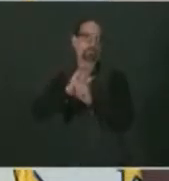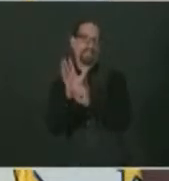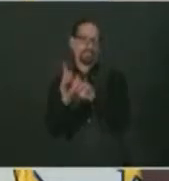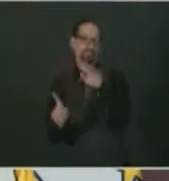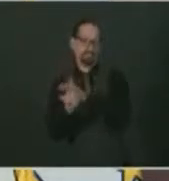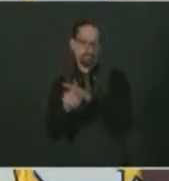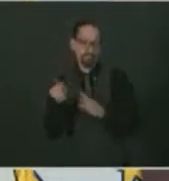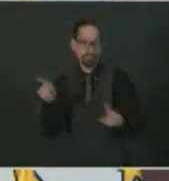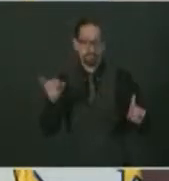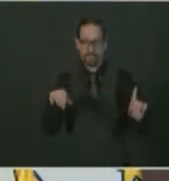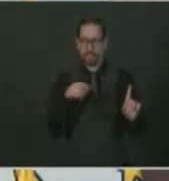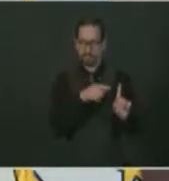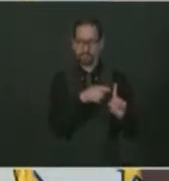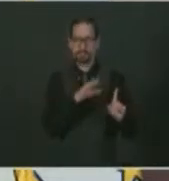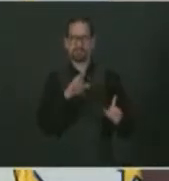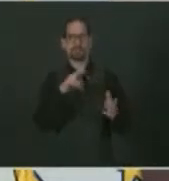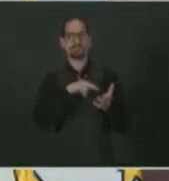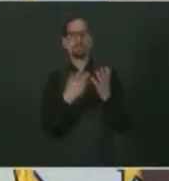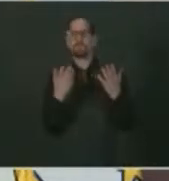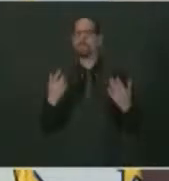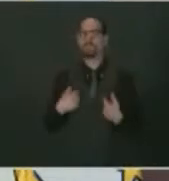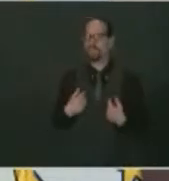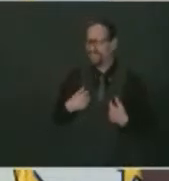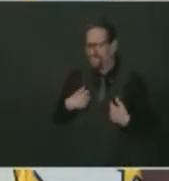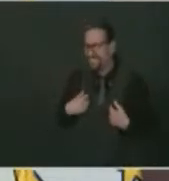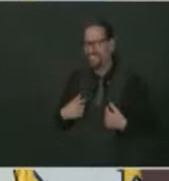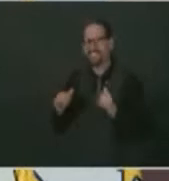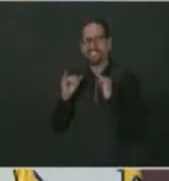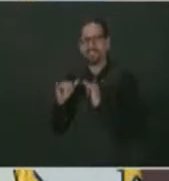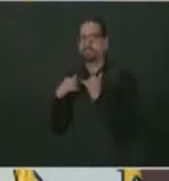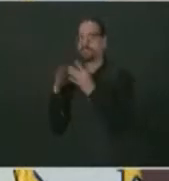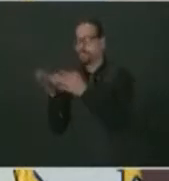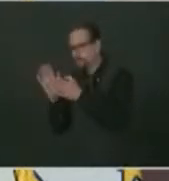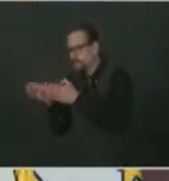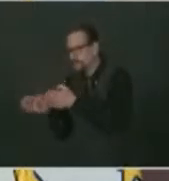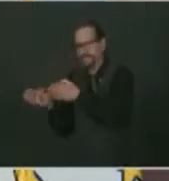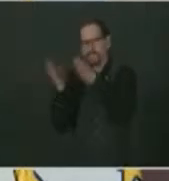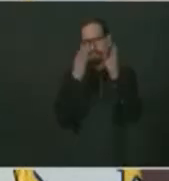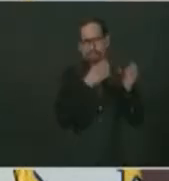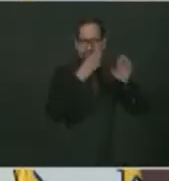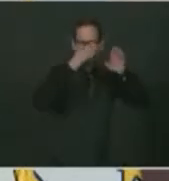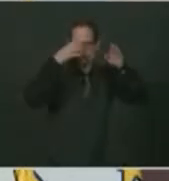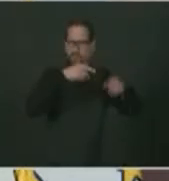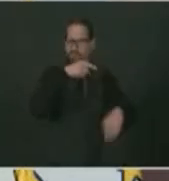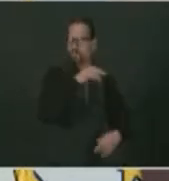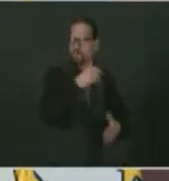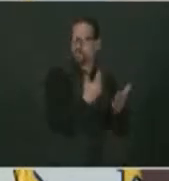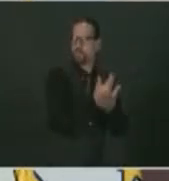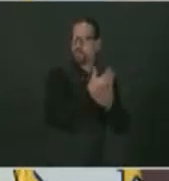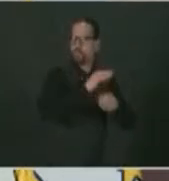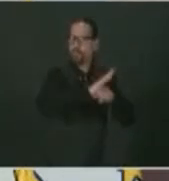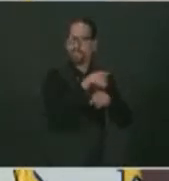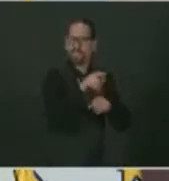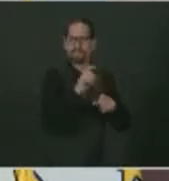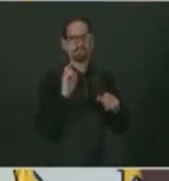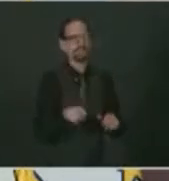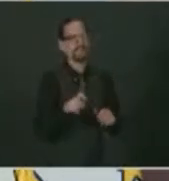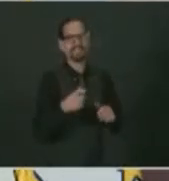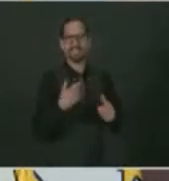definitely requires our attention and continued focus on being disciplined. We have a